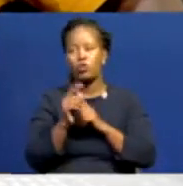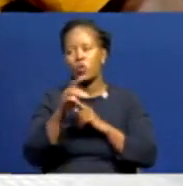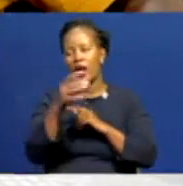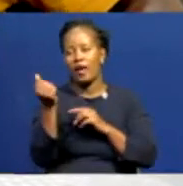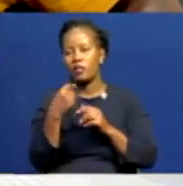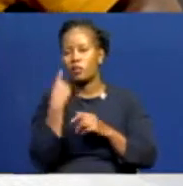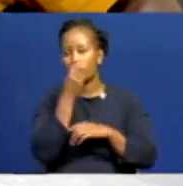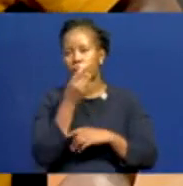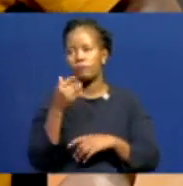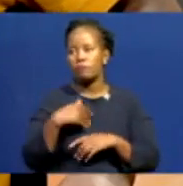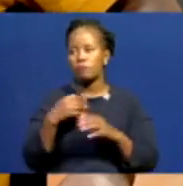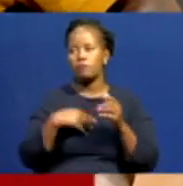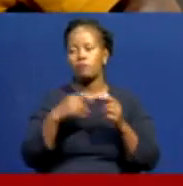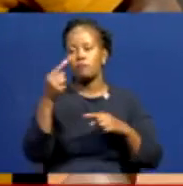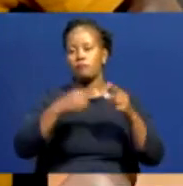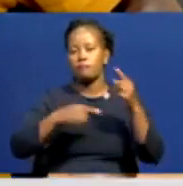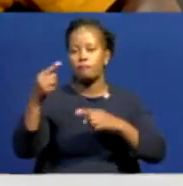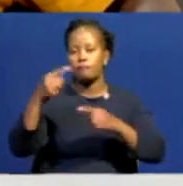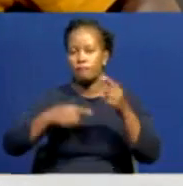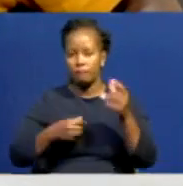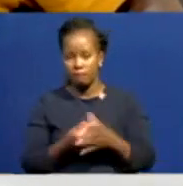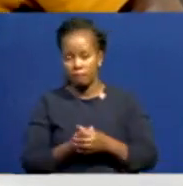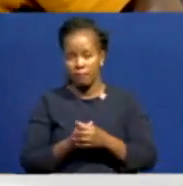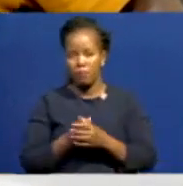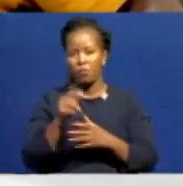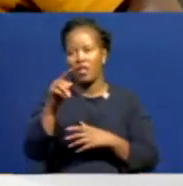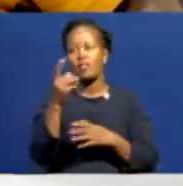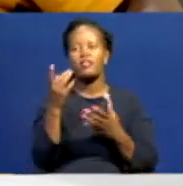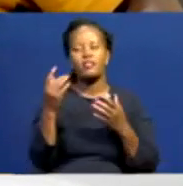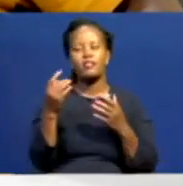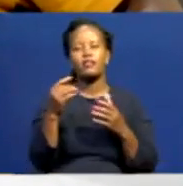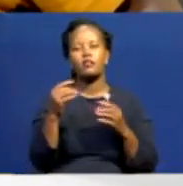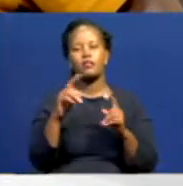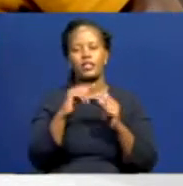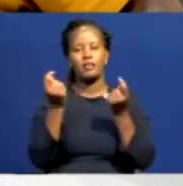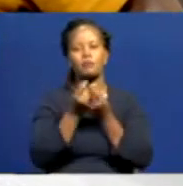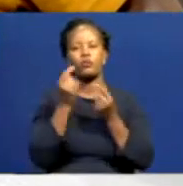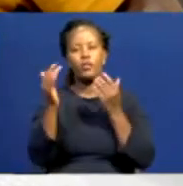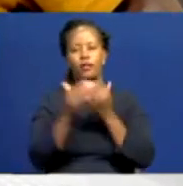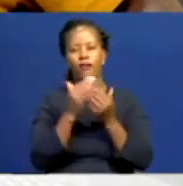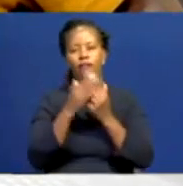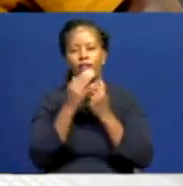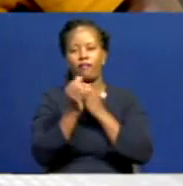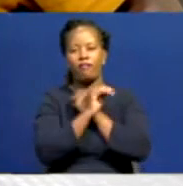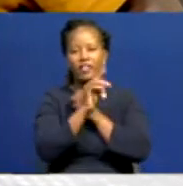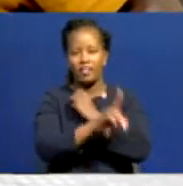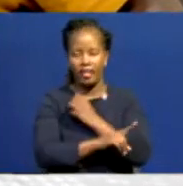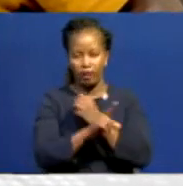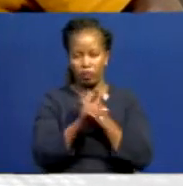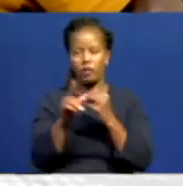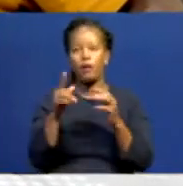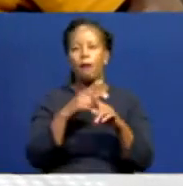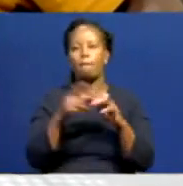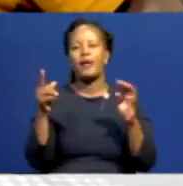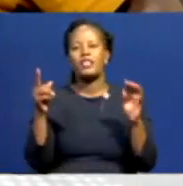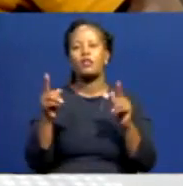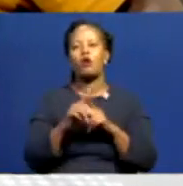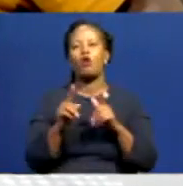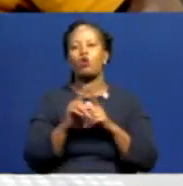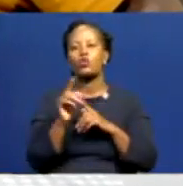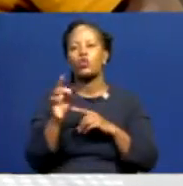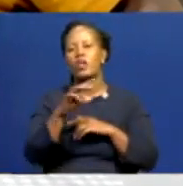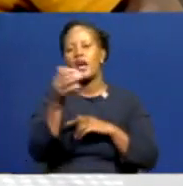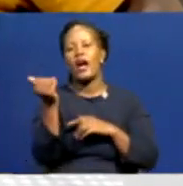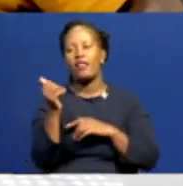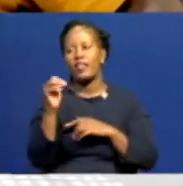Yeah. This is a game I think I'll favor Senegal to take it, but it will be on slim margins. Yes. And then I look at the last match,